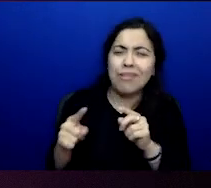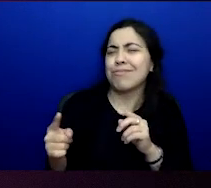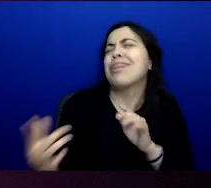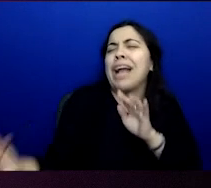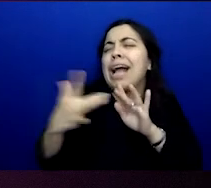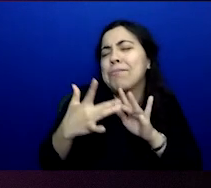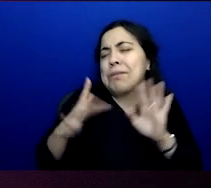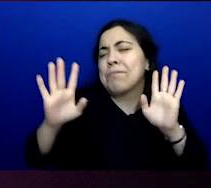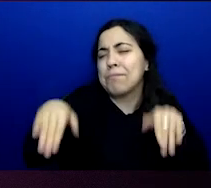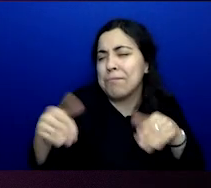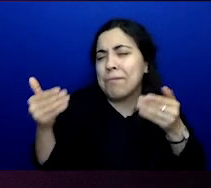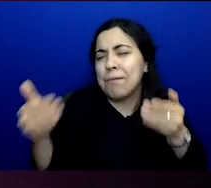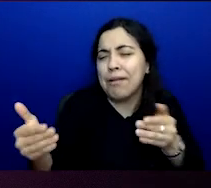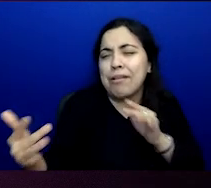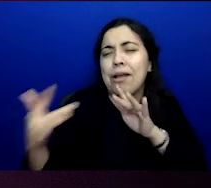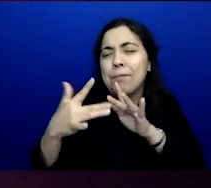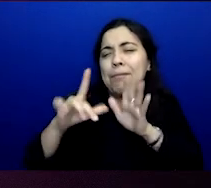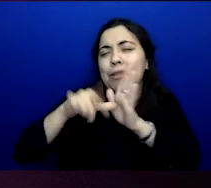later.